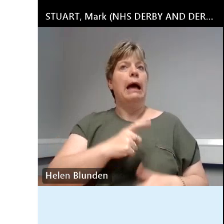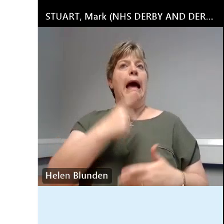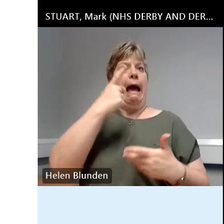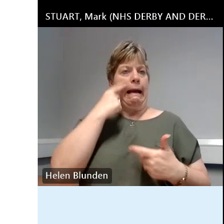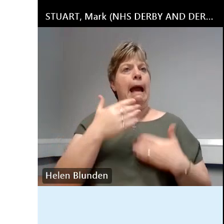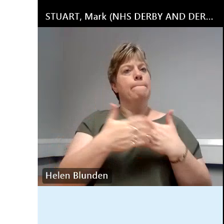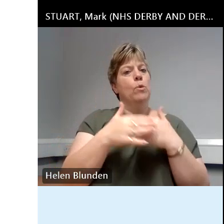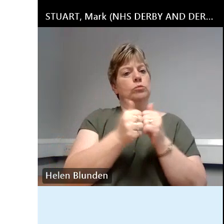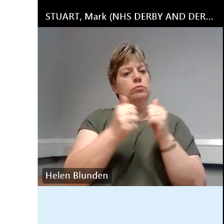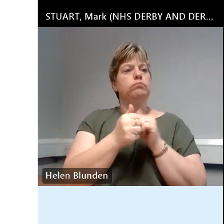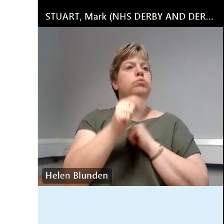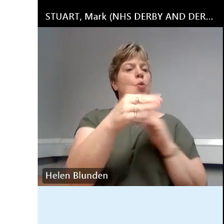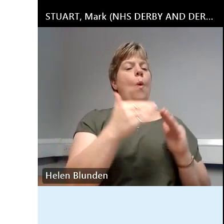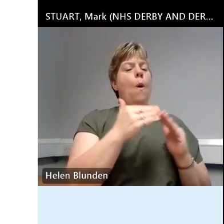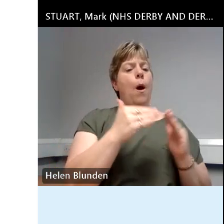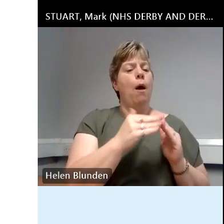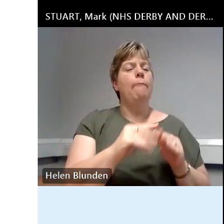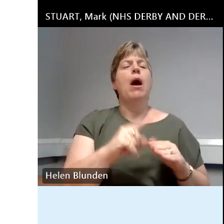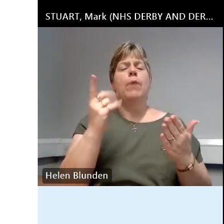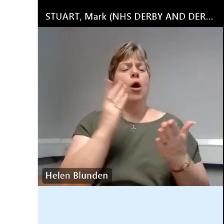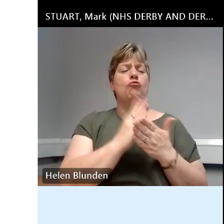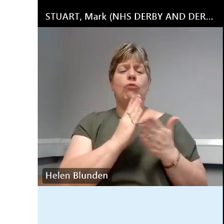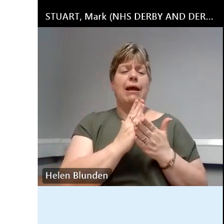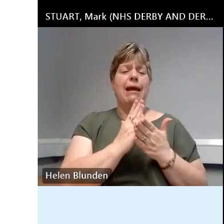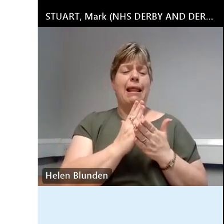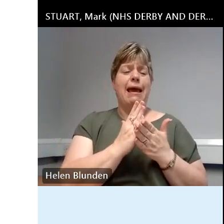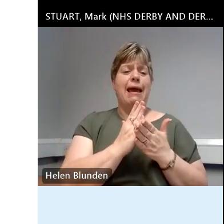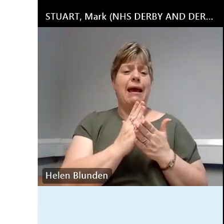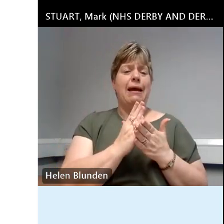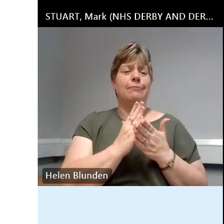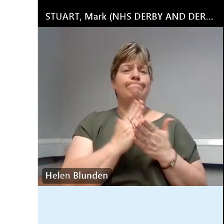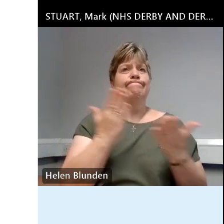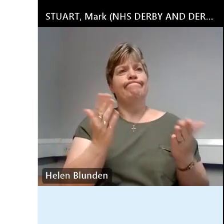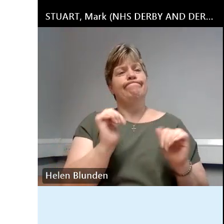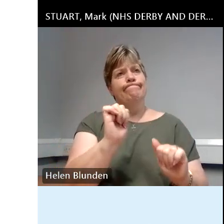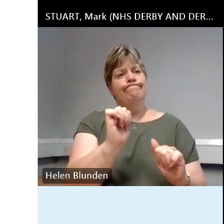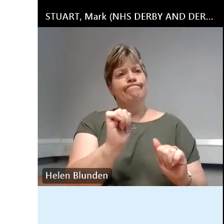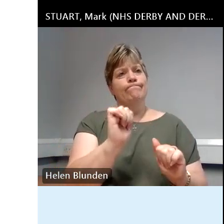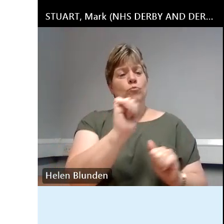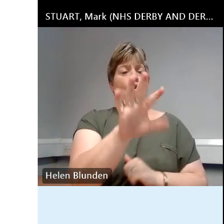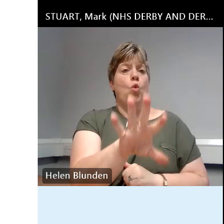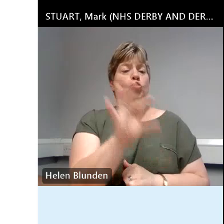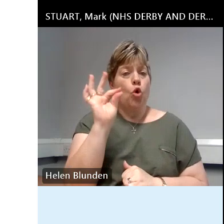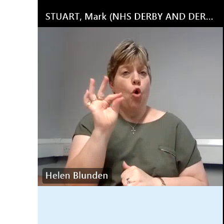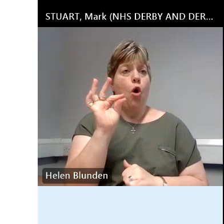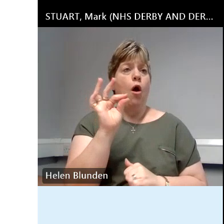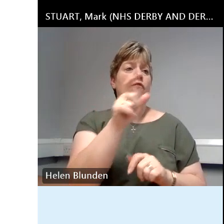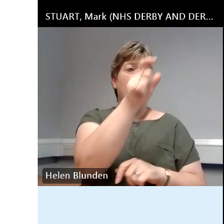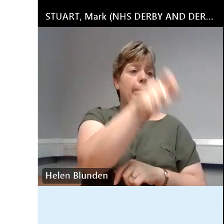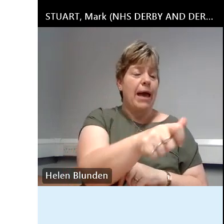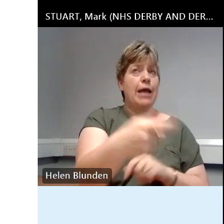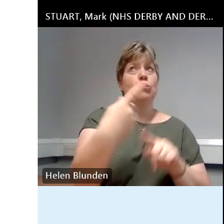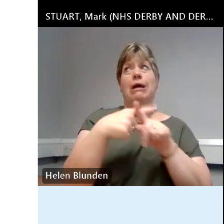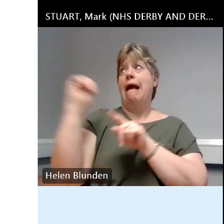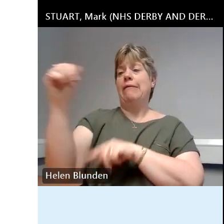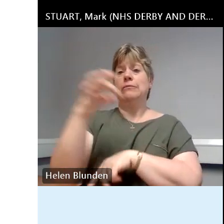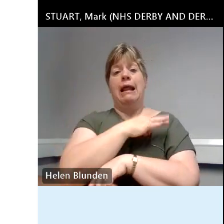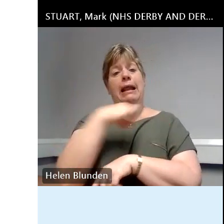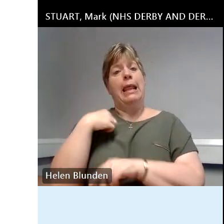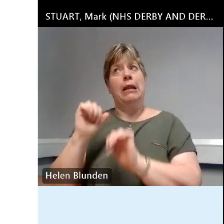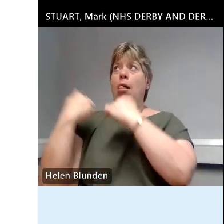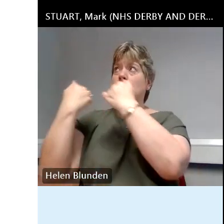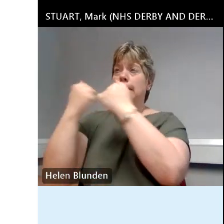care at home. However, it is entirely an informed shared decision between the patient and their clinical team as